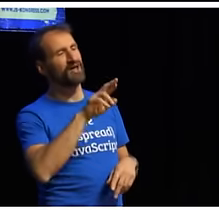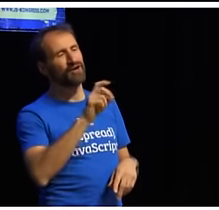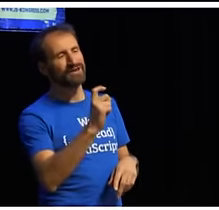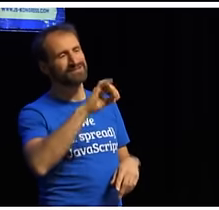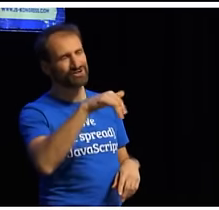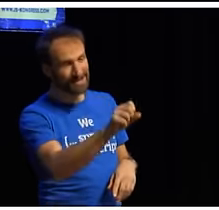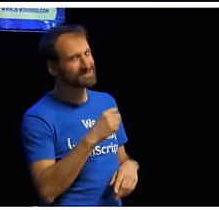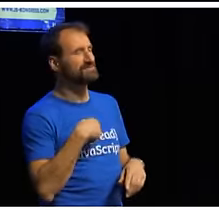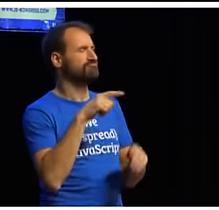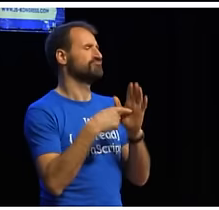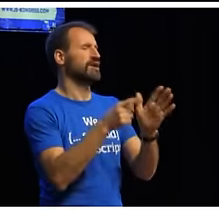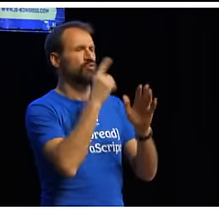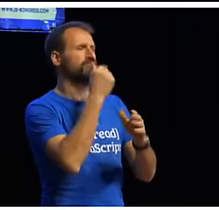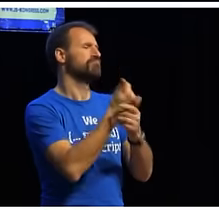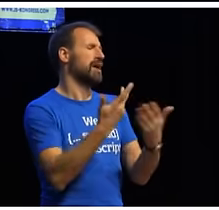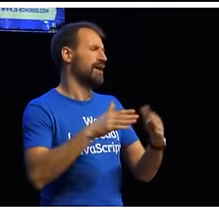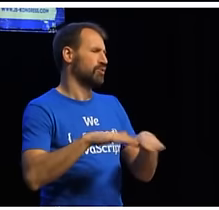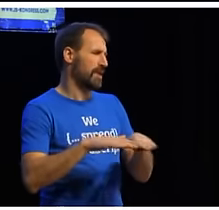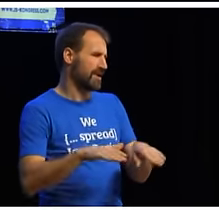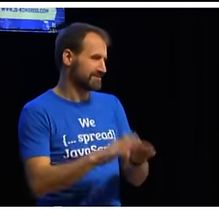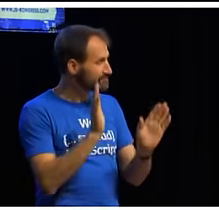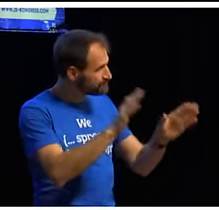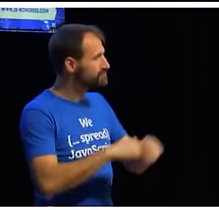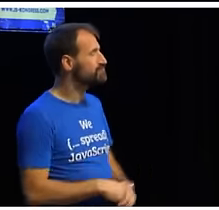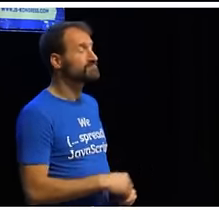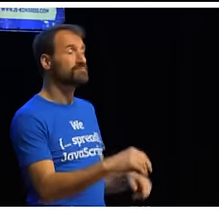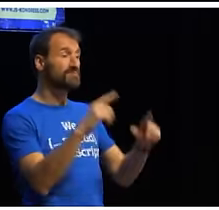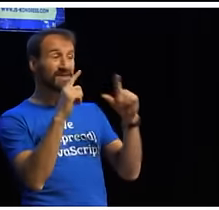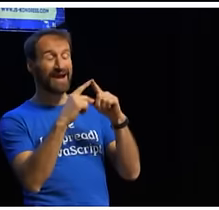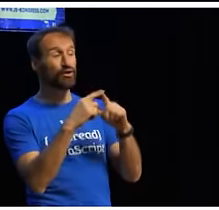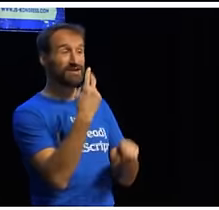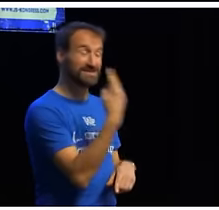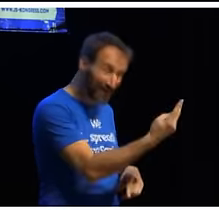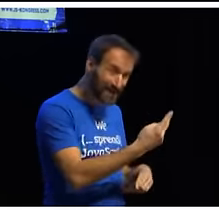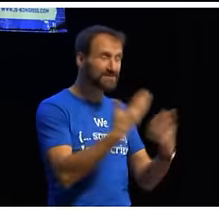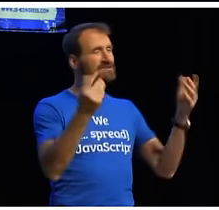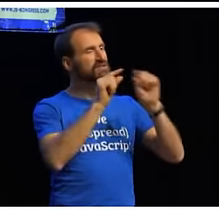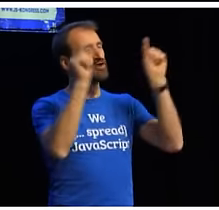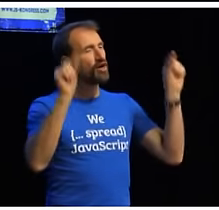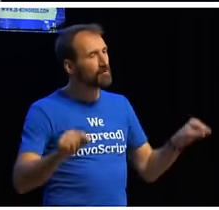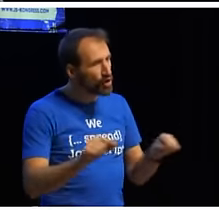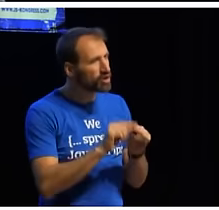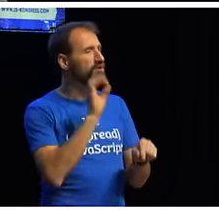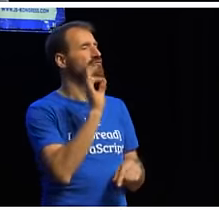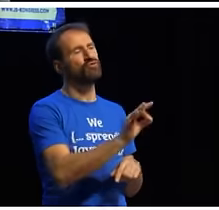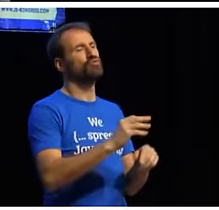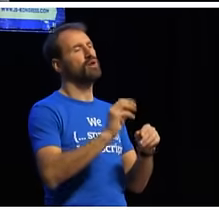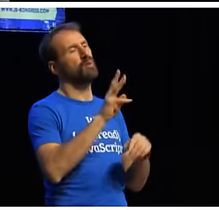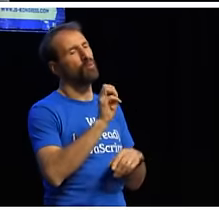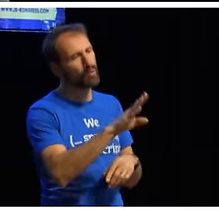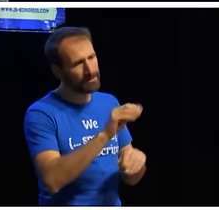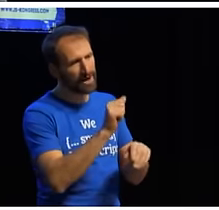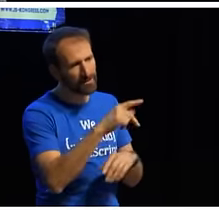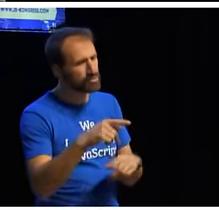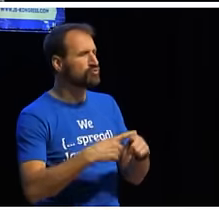of that. So Angular 2 is a framework for developing web apps and mobile apps. You